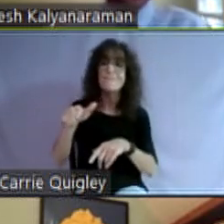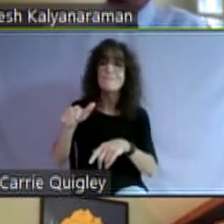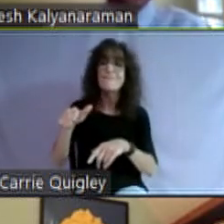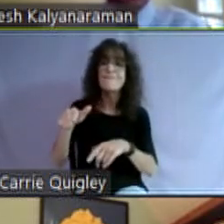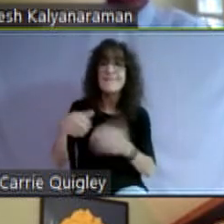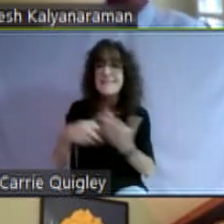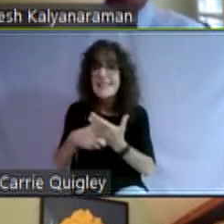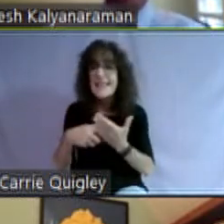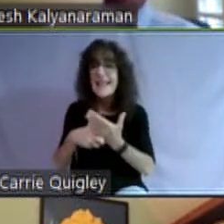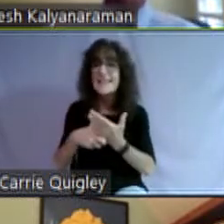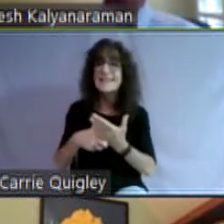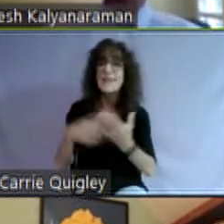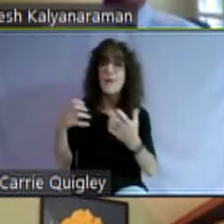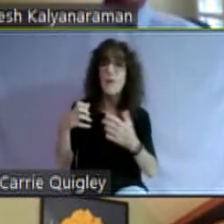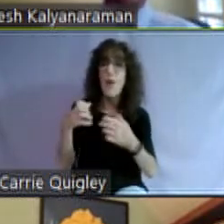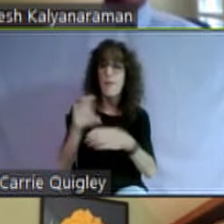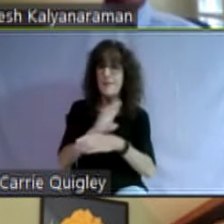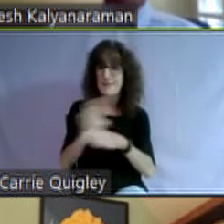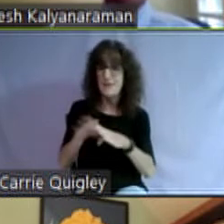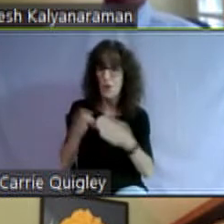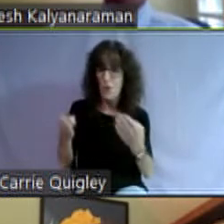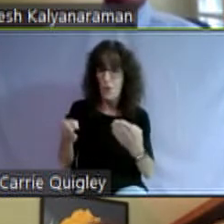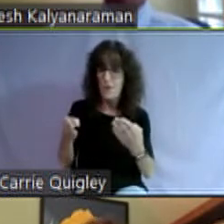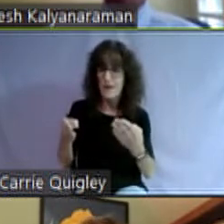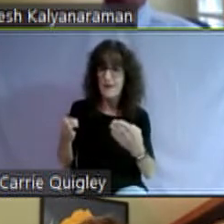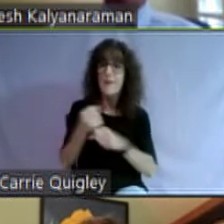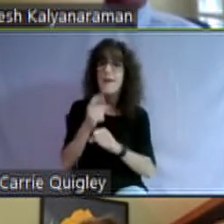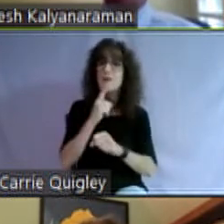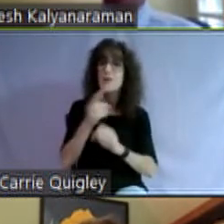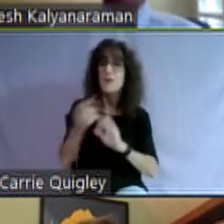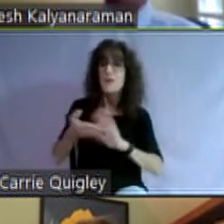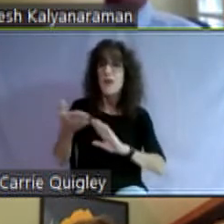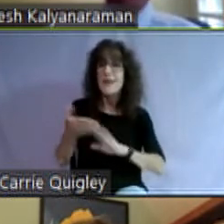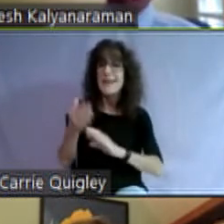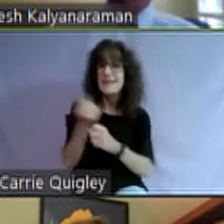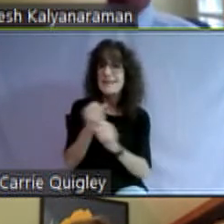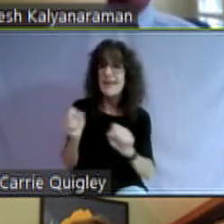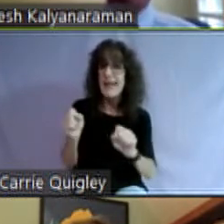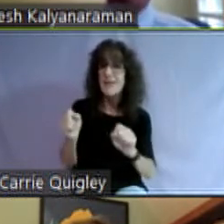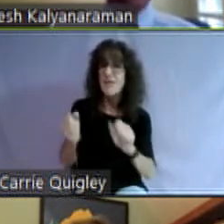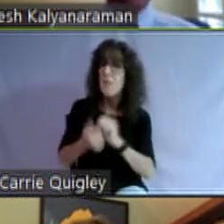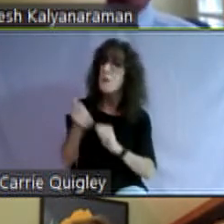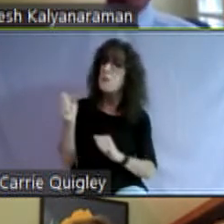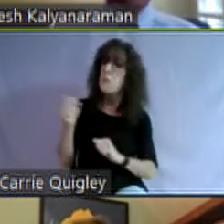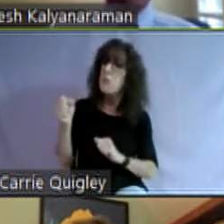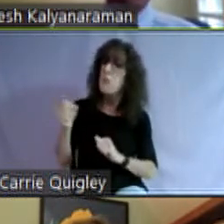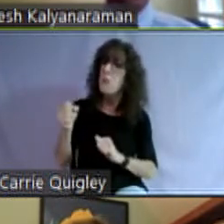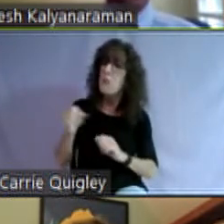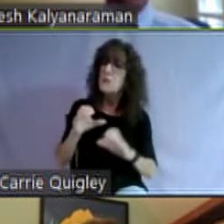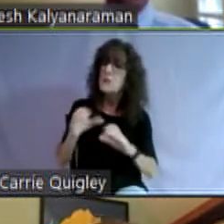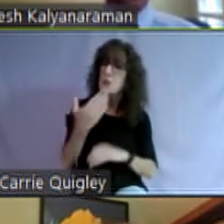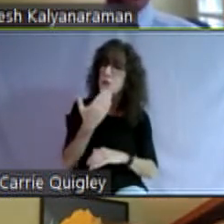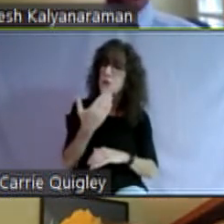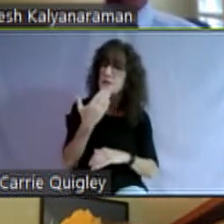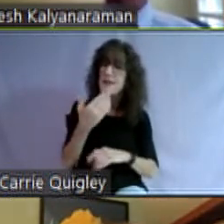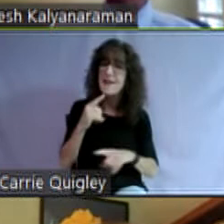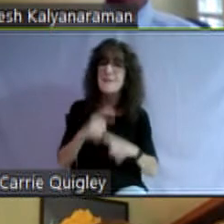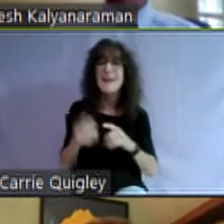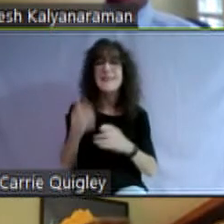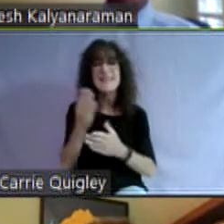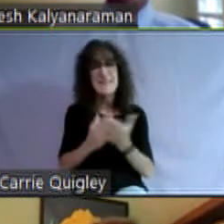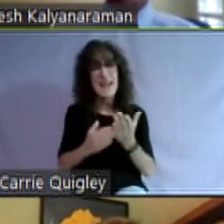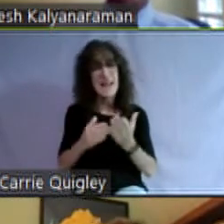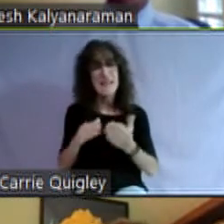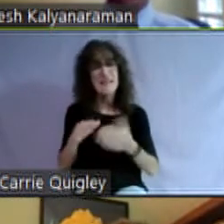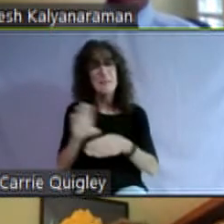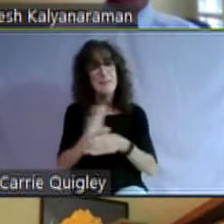also wanted to make sure they were operating safely. And while most were, with maybe a few issues, there were a few